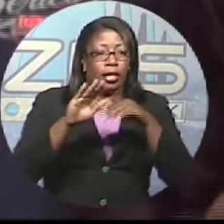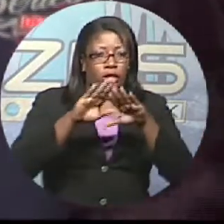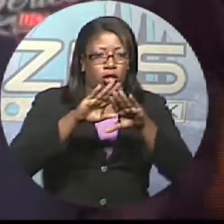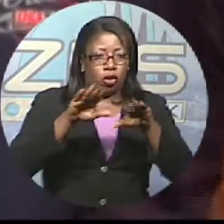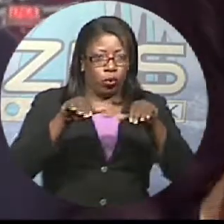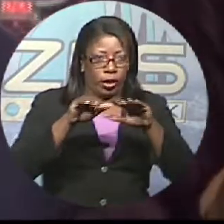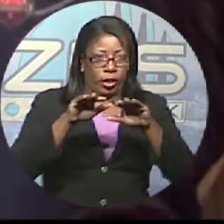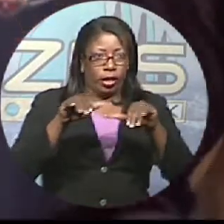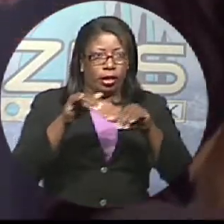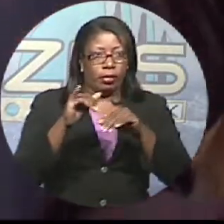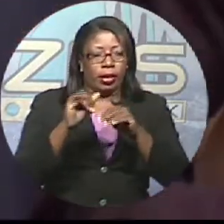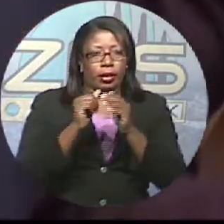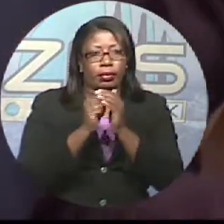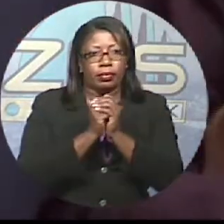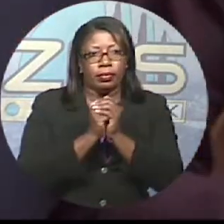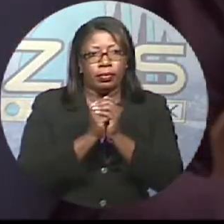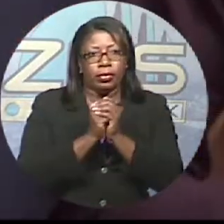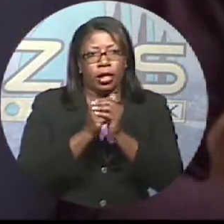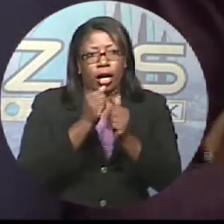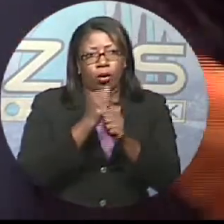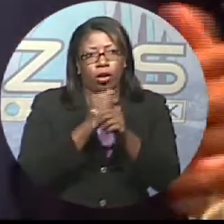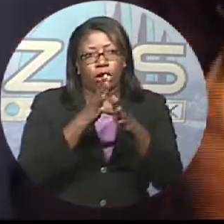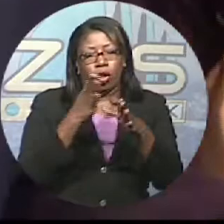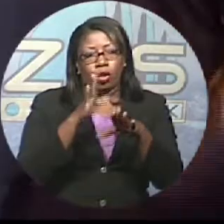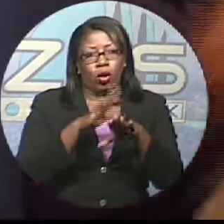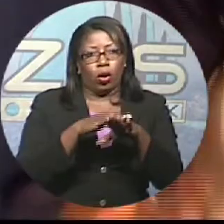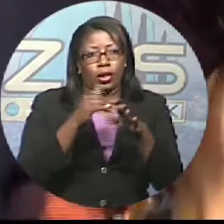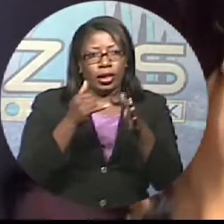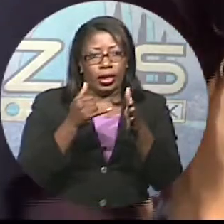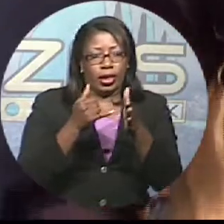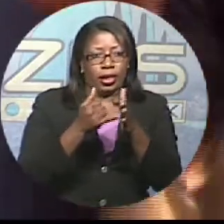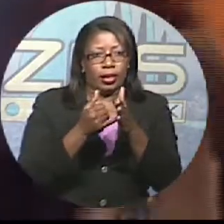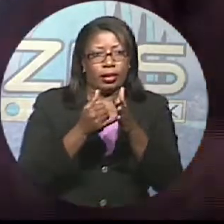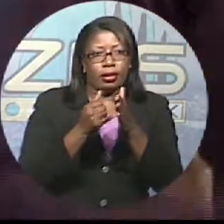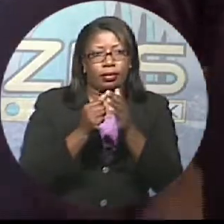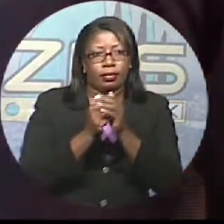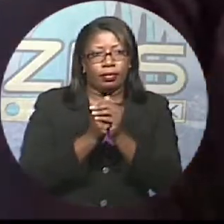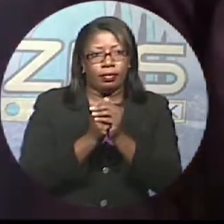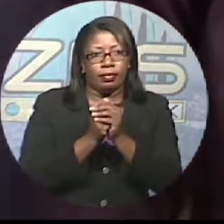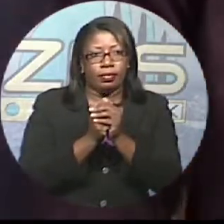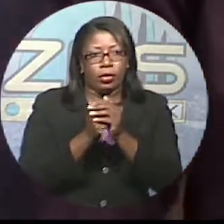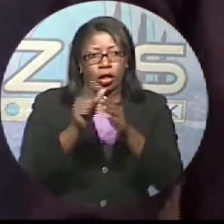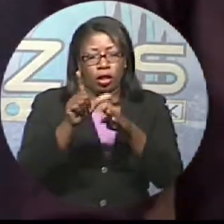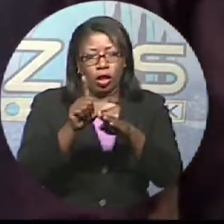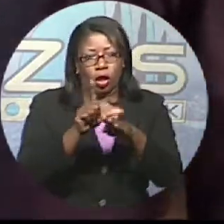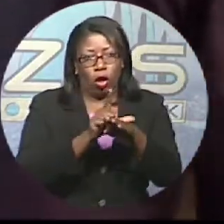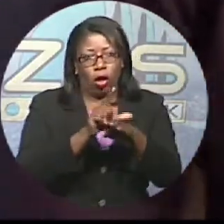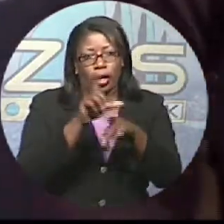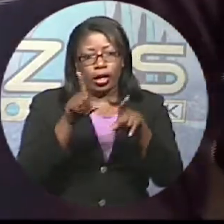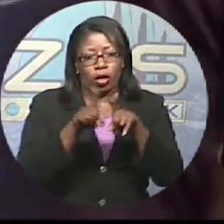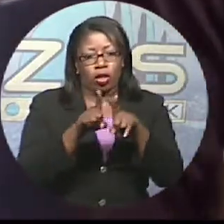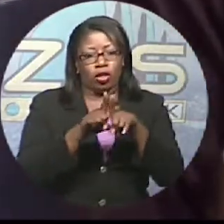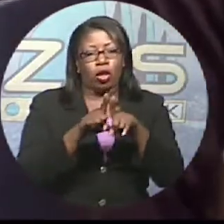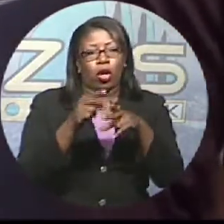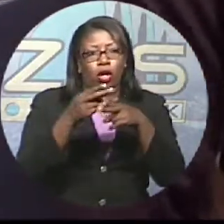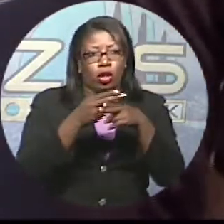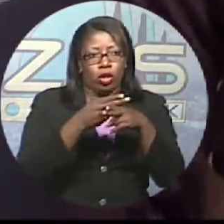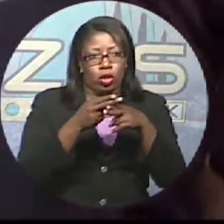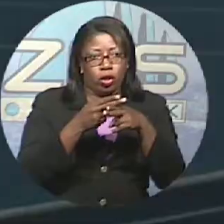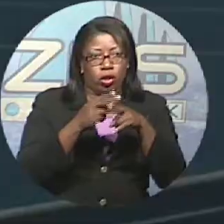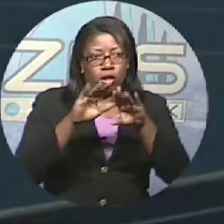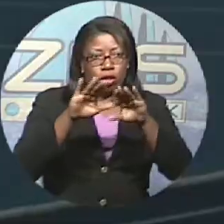race it for an extra event, so been working on it a lot, and working on a long course fly versus a short course fly, so it was exciting to be able to swim fast in that as